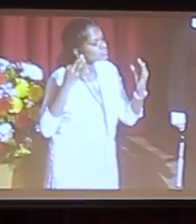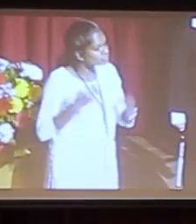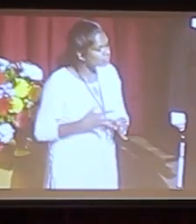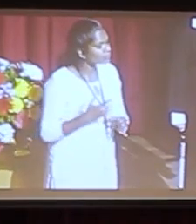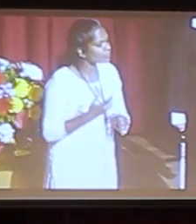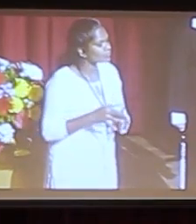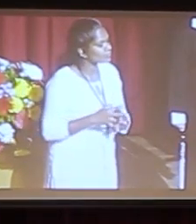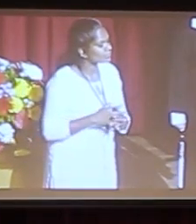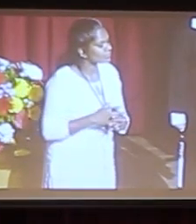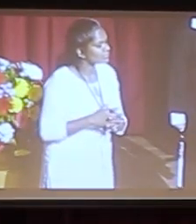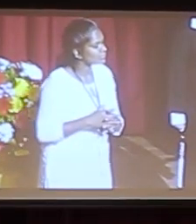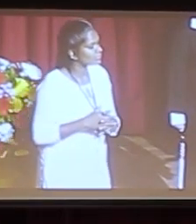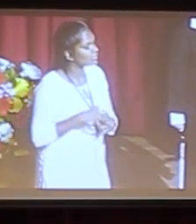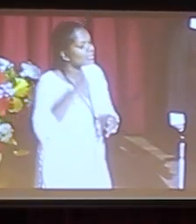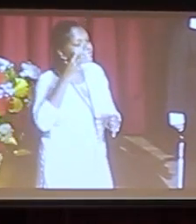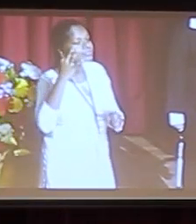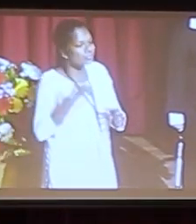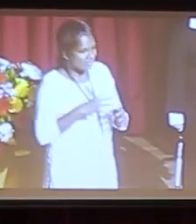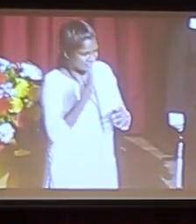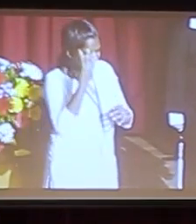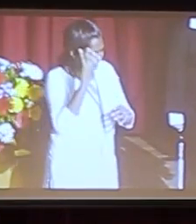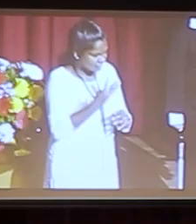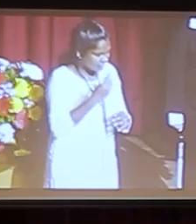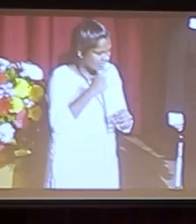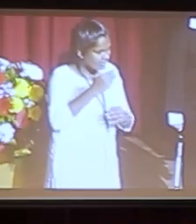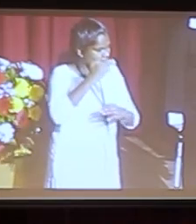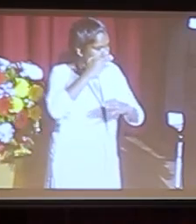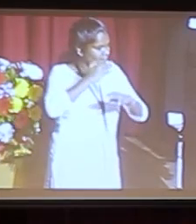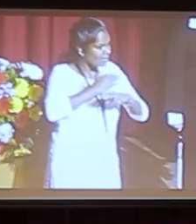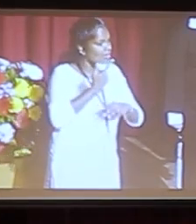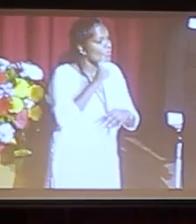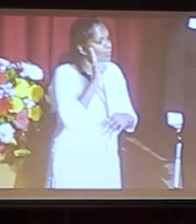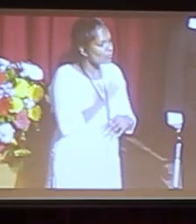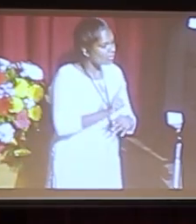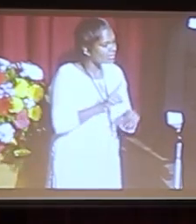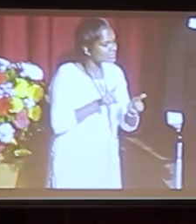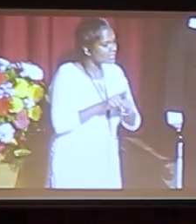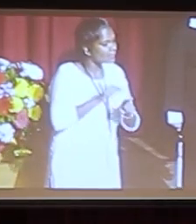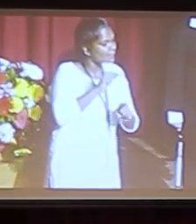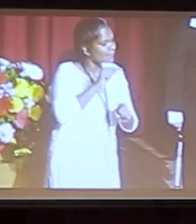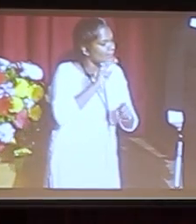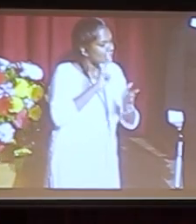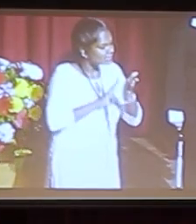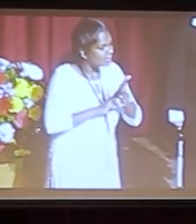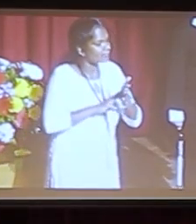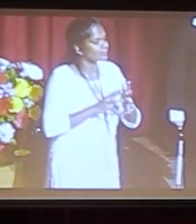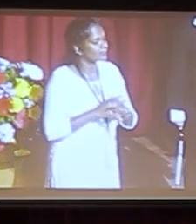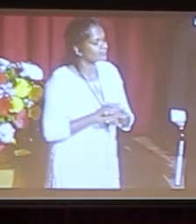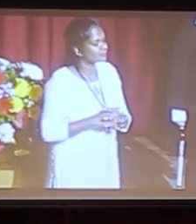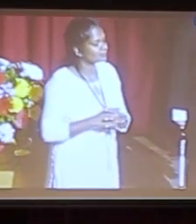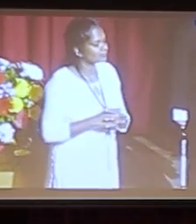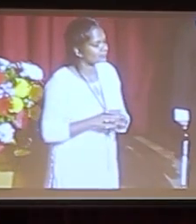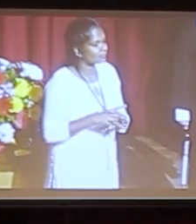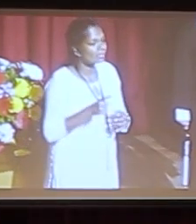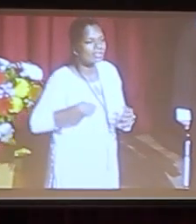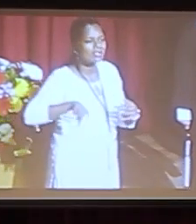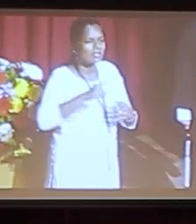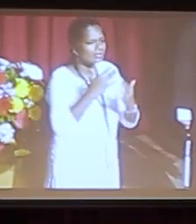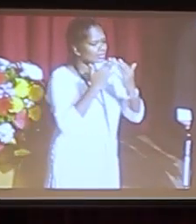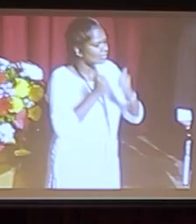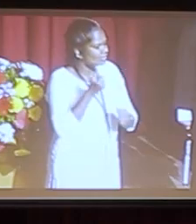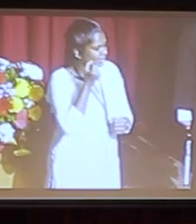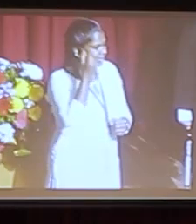4, So in numerator 4. in denominator 5 m. So now the